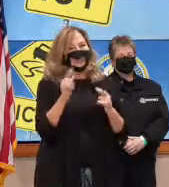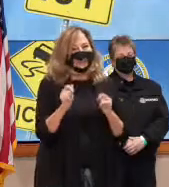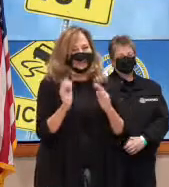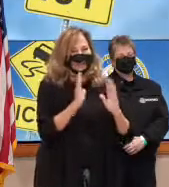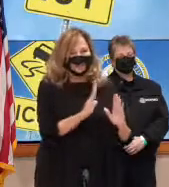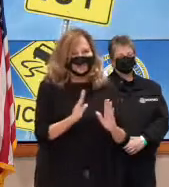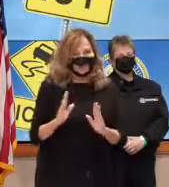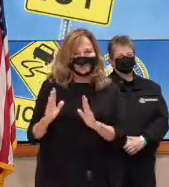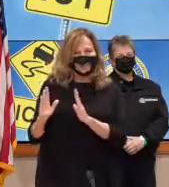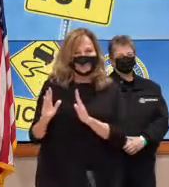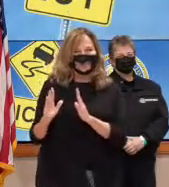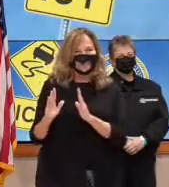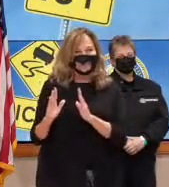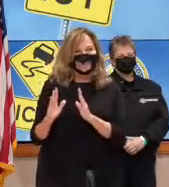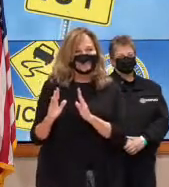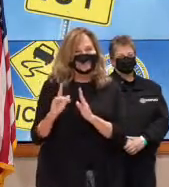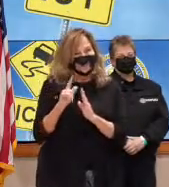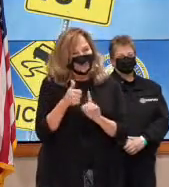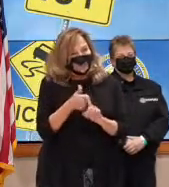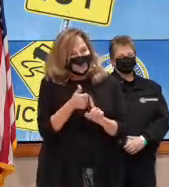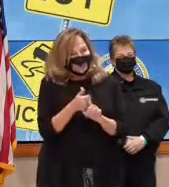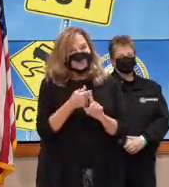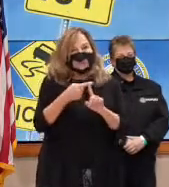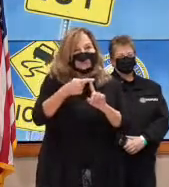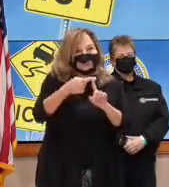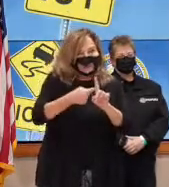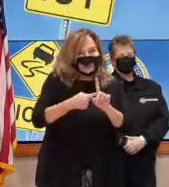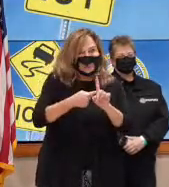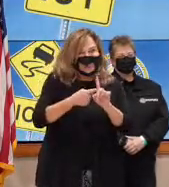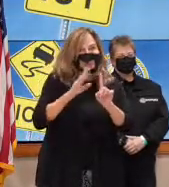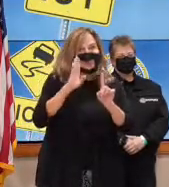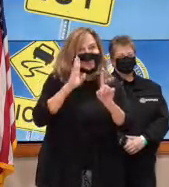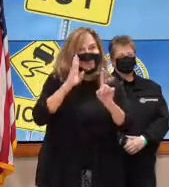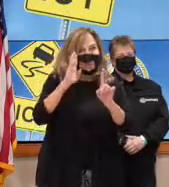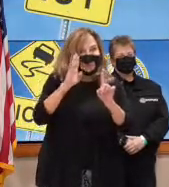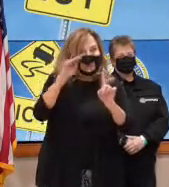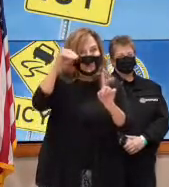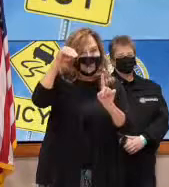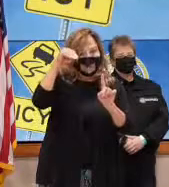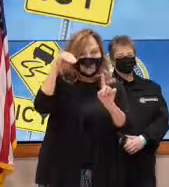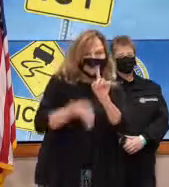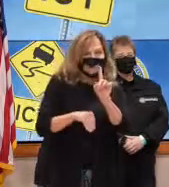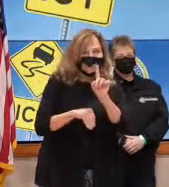you to prepare. Temperatures will drop precipitously